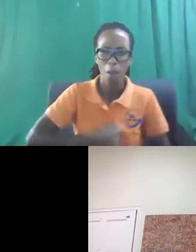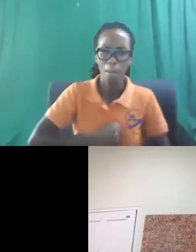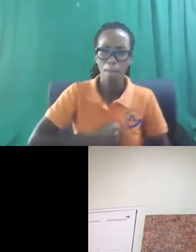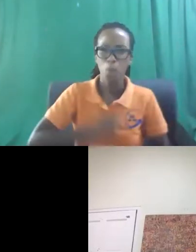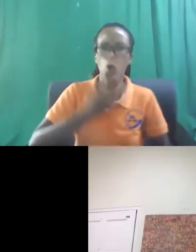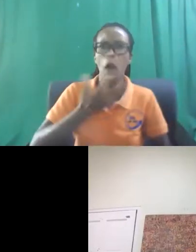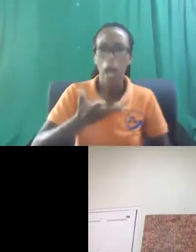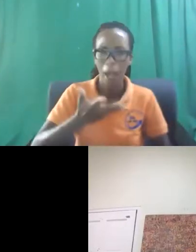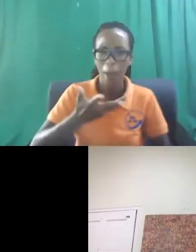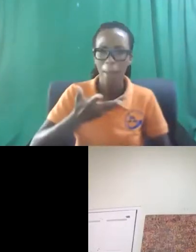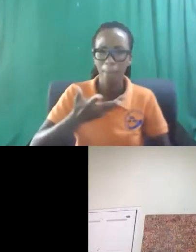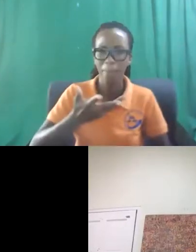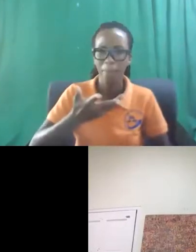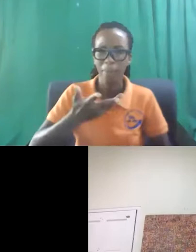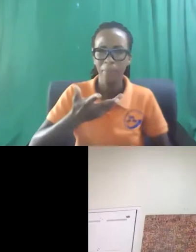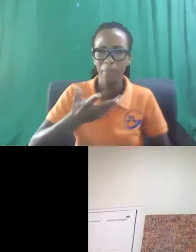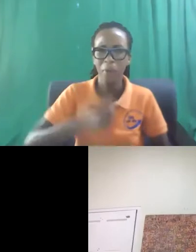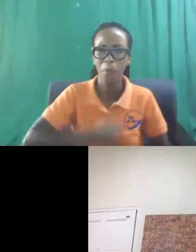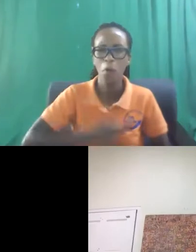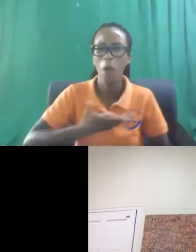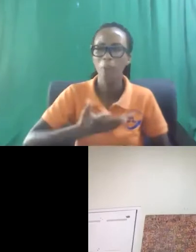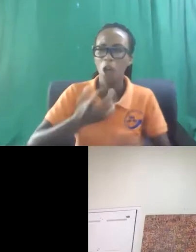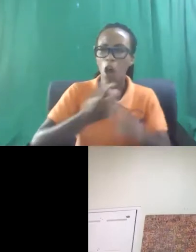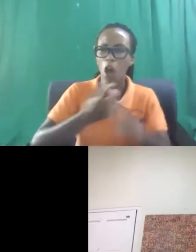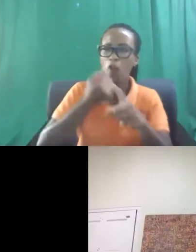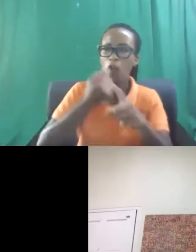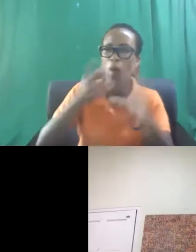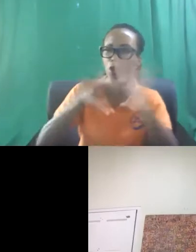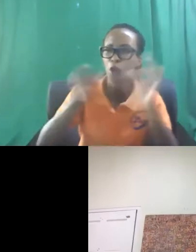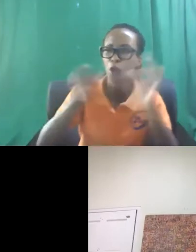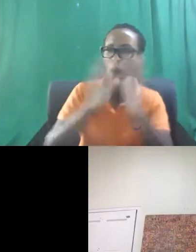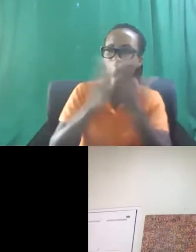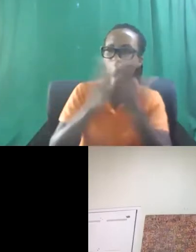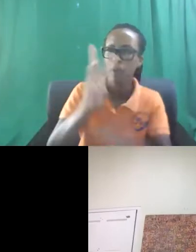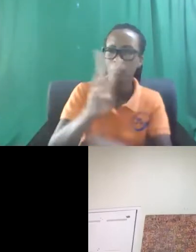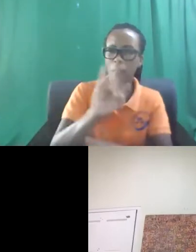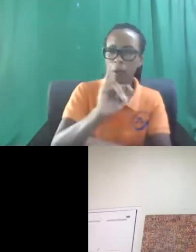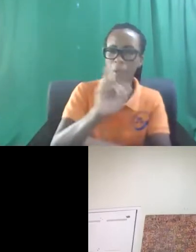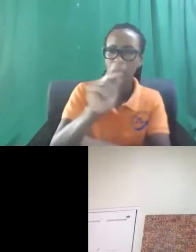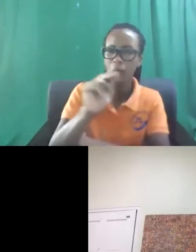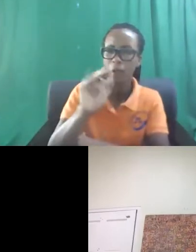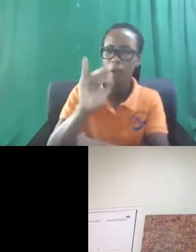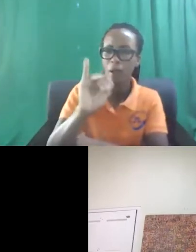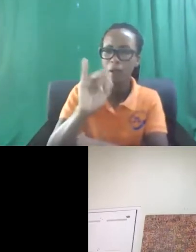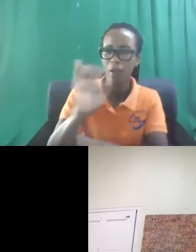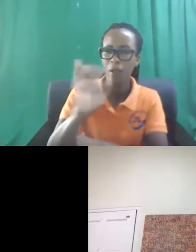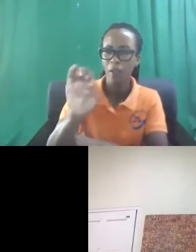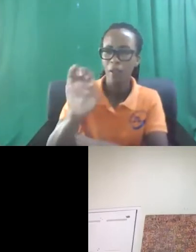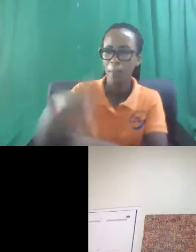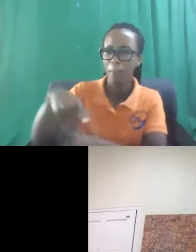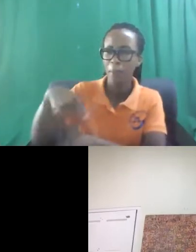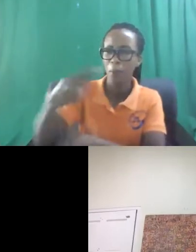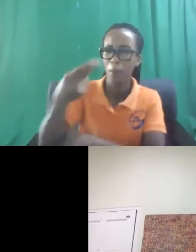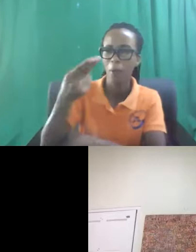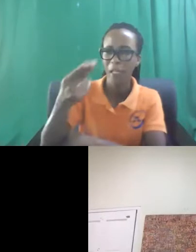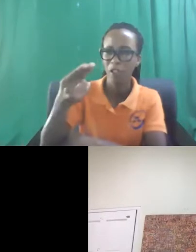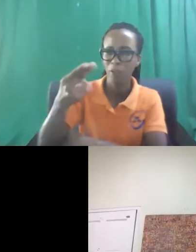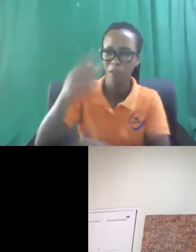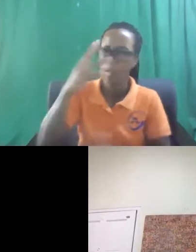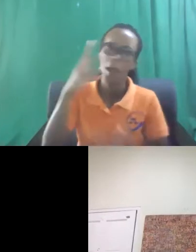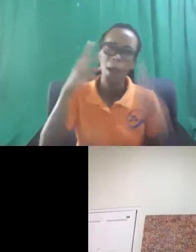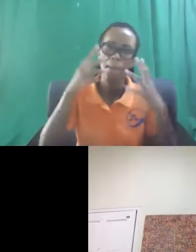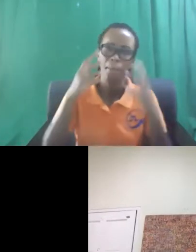by the person who wrote Winnie the Pooh. Right. And it has this line in it about